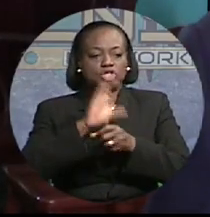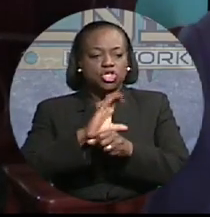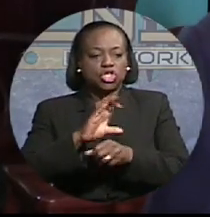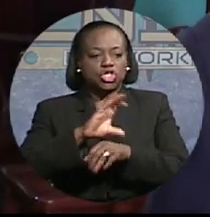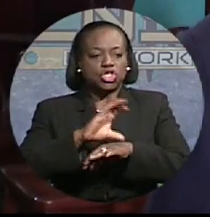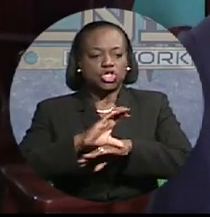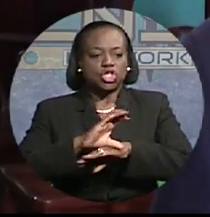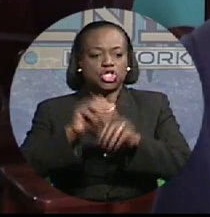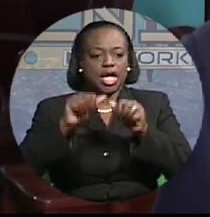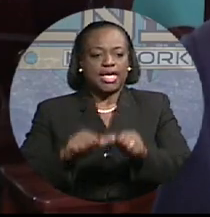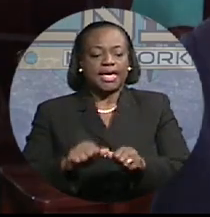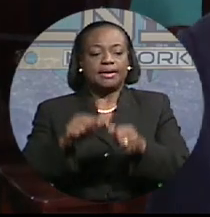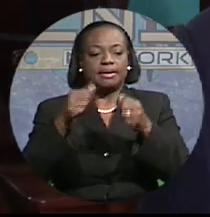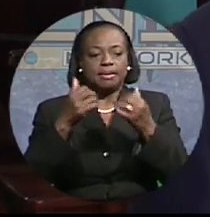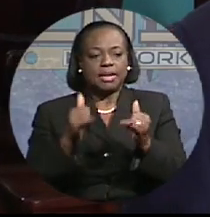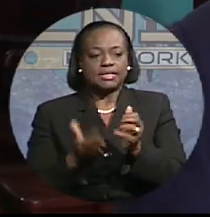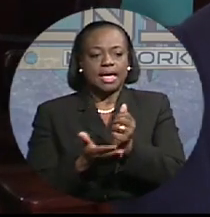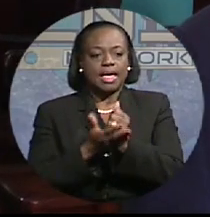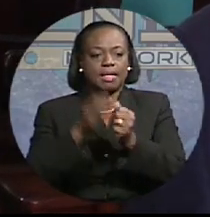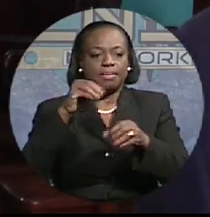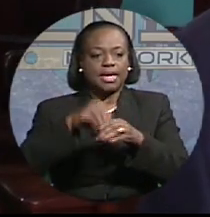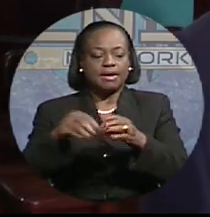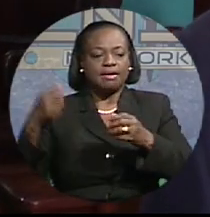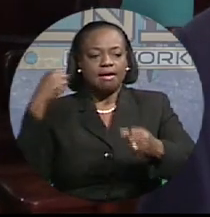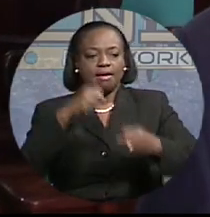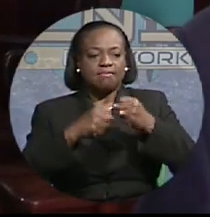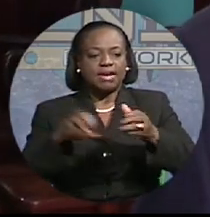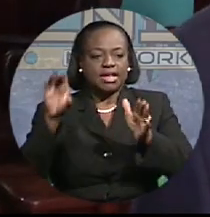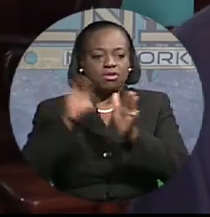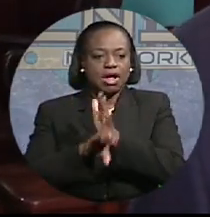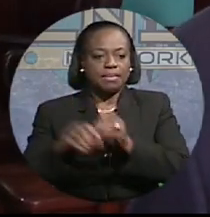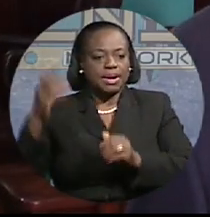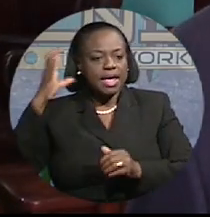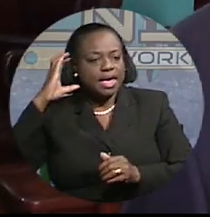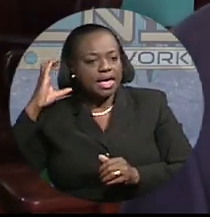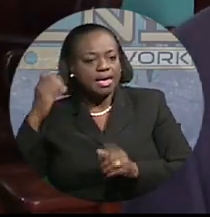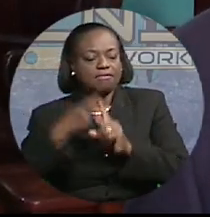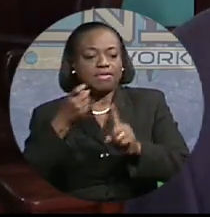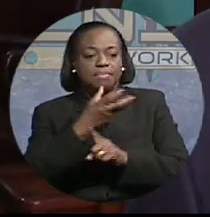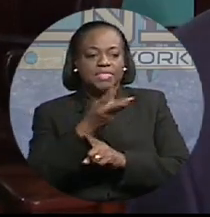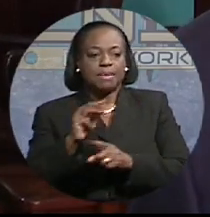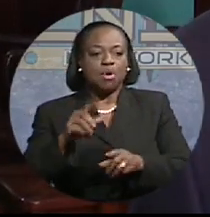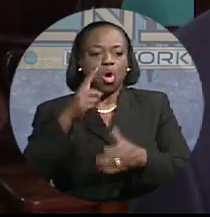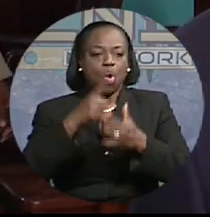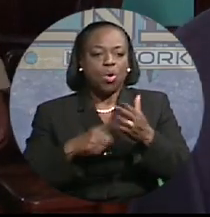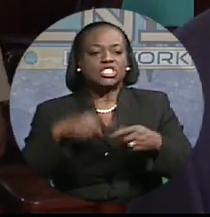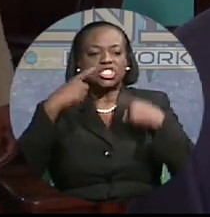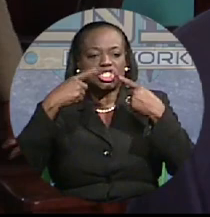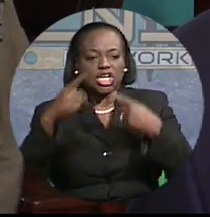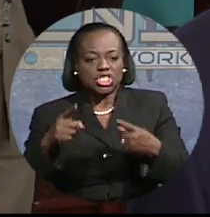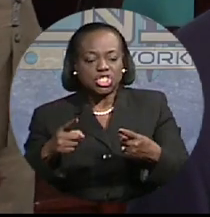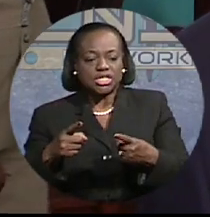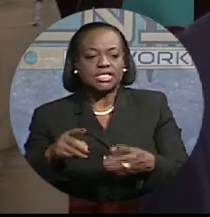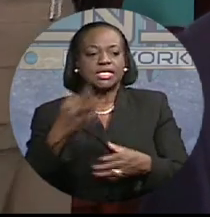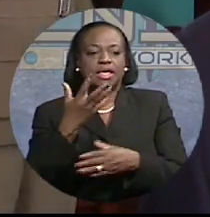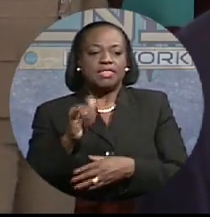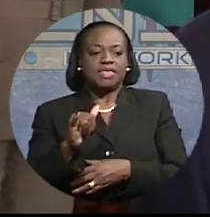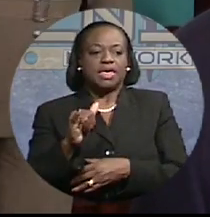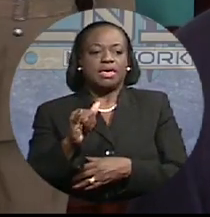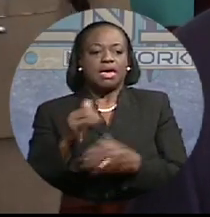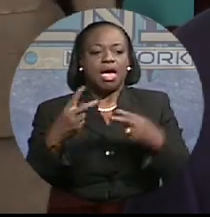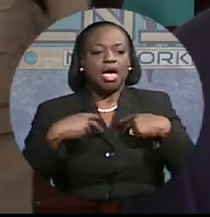in assisting us in fighting crime, and hear from them what suggestions they have to offer